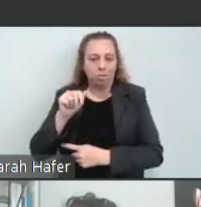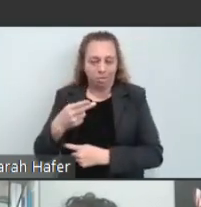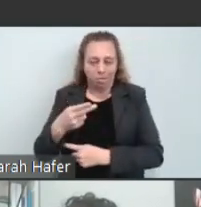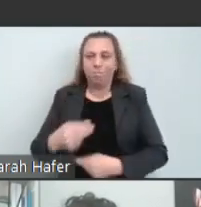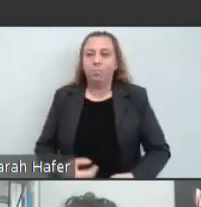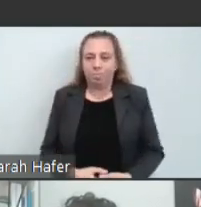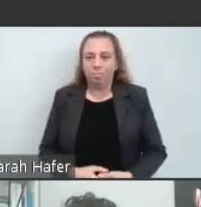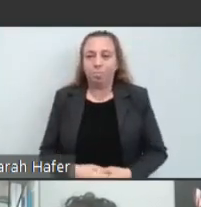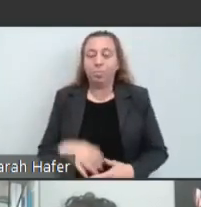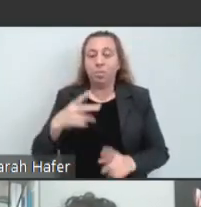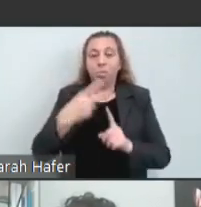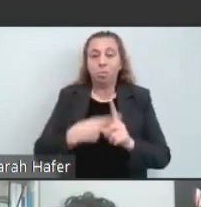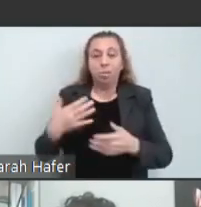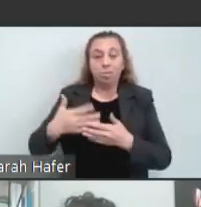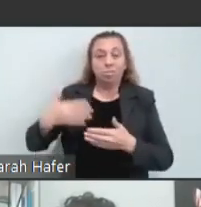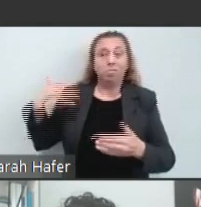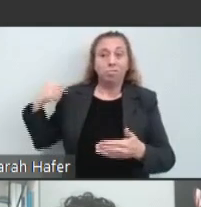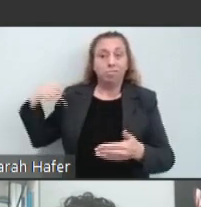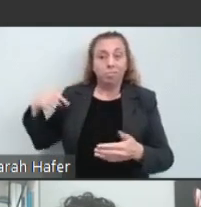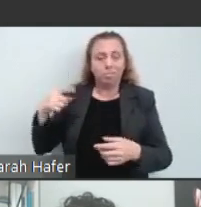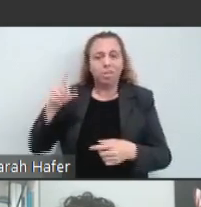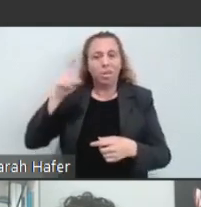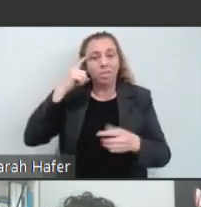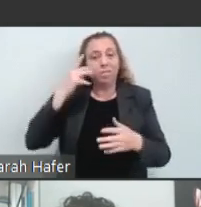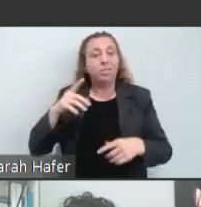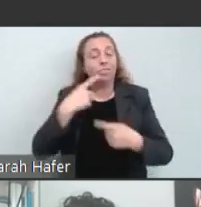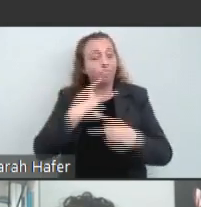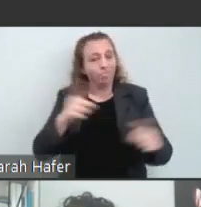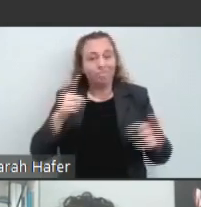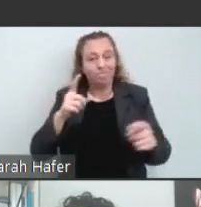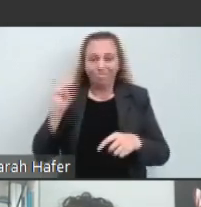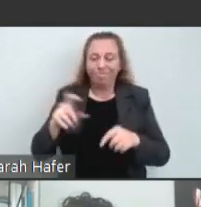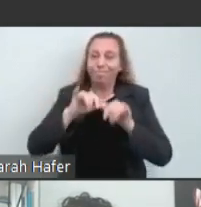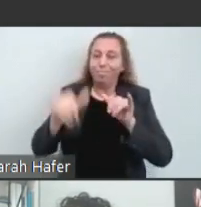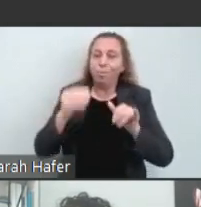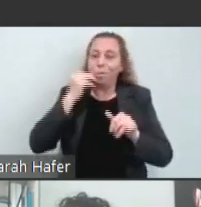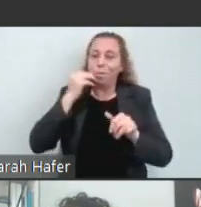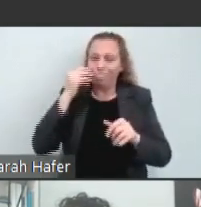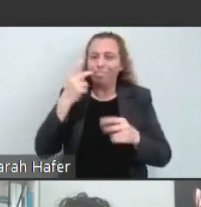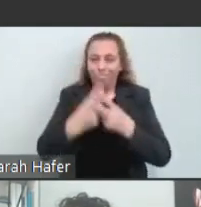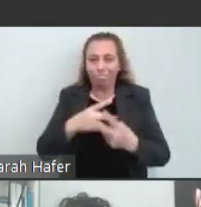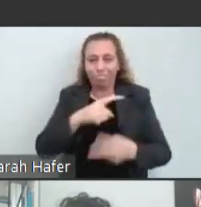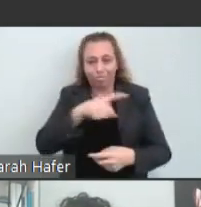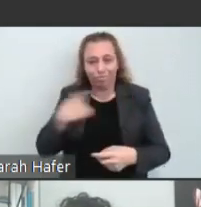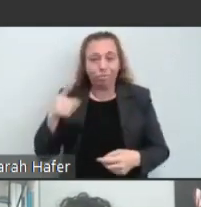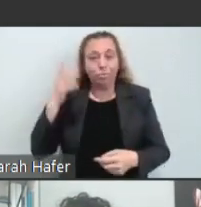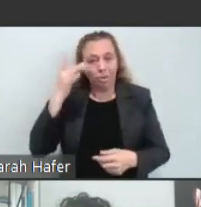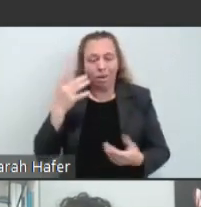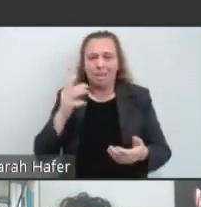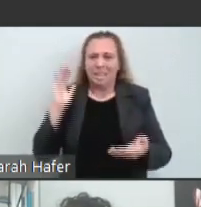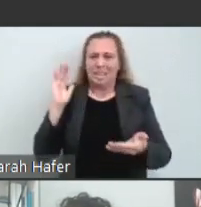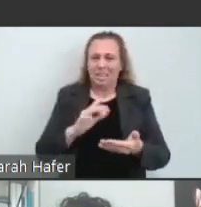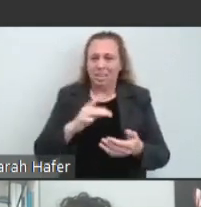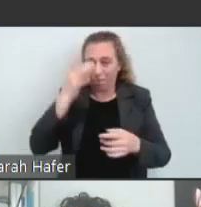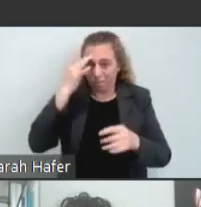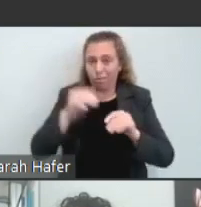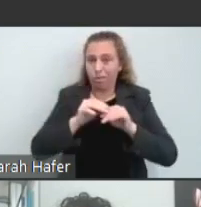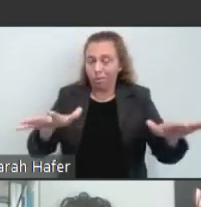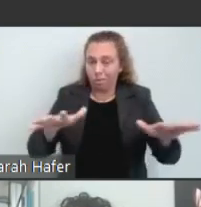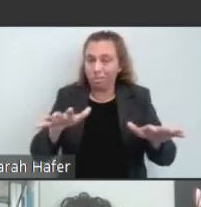historic stay-home order designed to slow the spread of COVID-19. Most of us haven't experienced